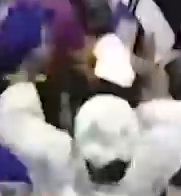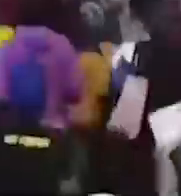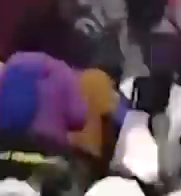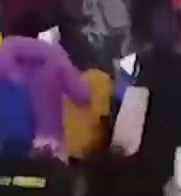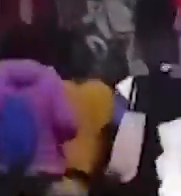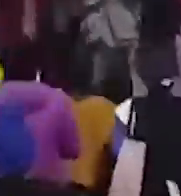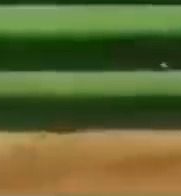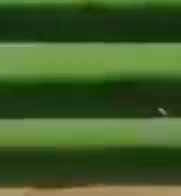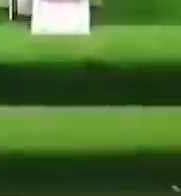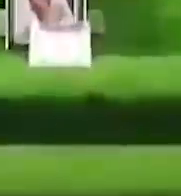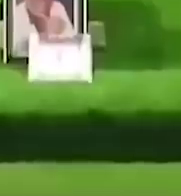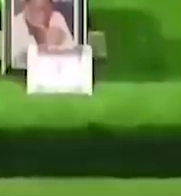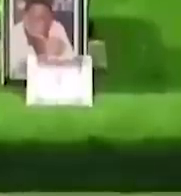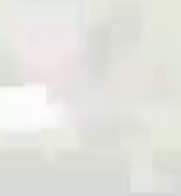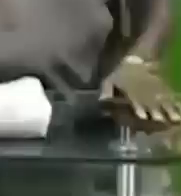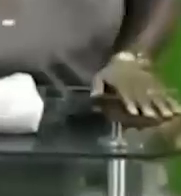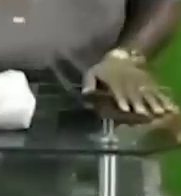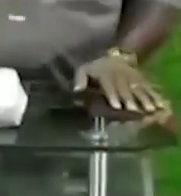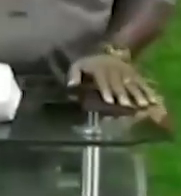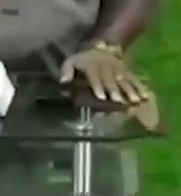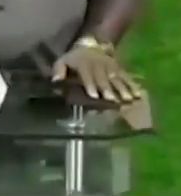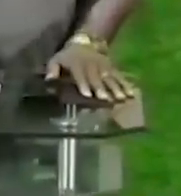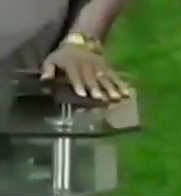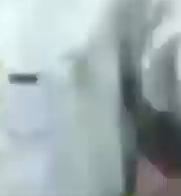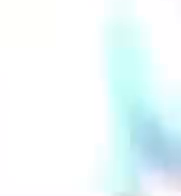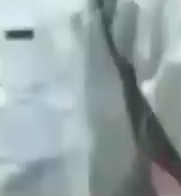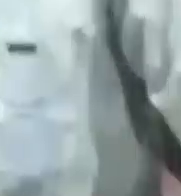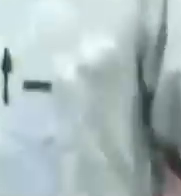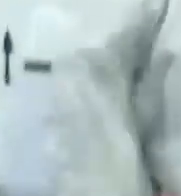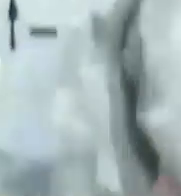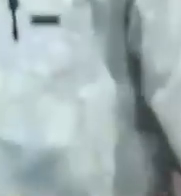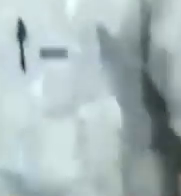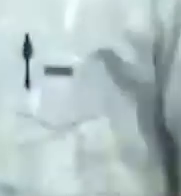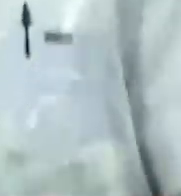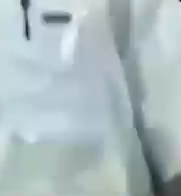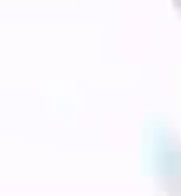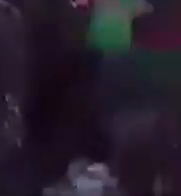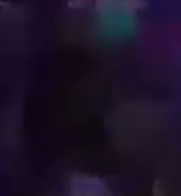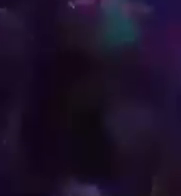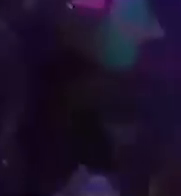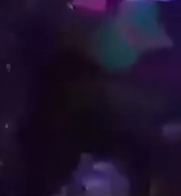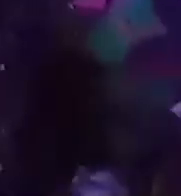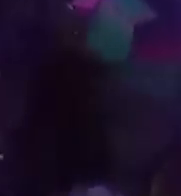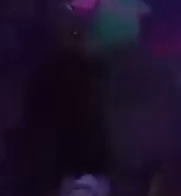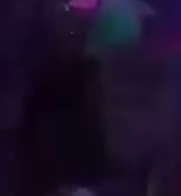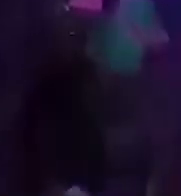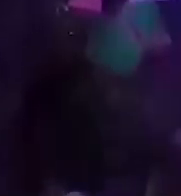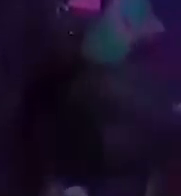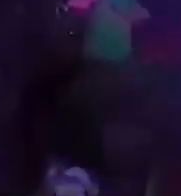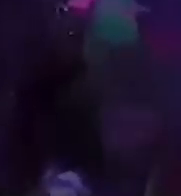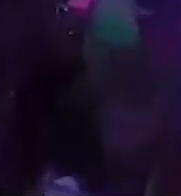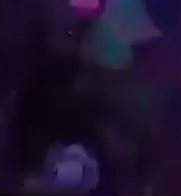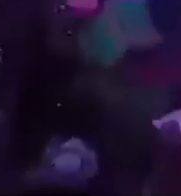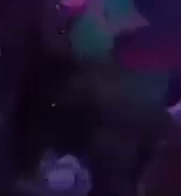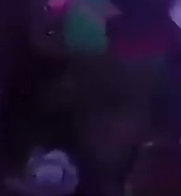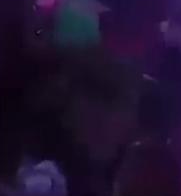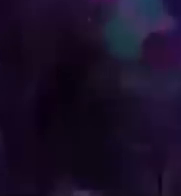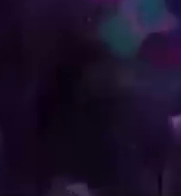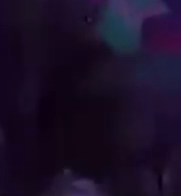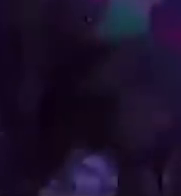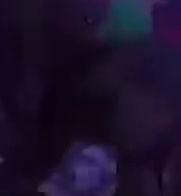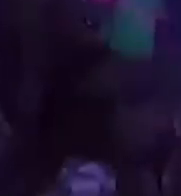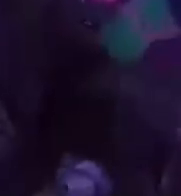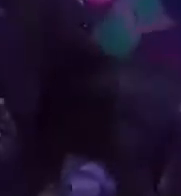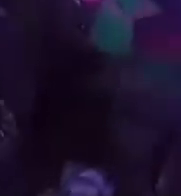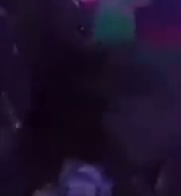ìfàmì ìròyìn Ọlọ́run ní ìsẹ̀mí náà ṣe Apostle Doctor Esemo Mustafa Jebi. Babasebioba, divine awe, ọ̀rọ̀ rọ̀ látòkè,